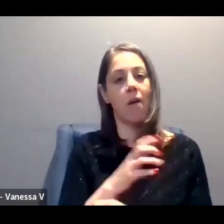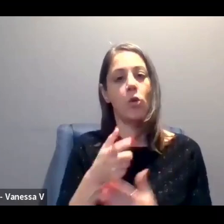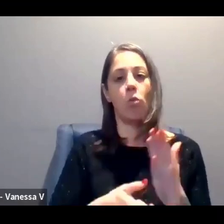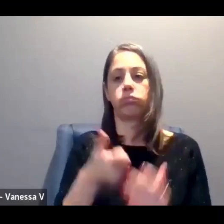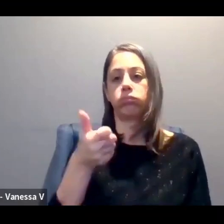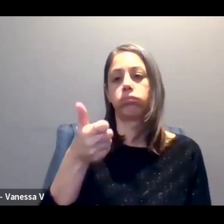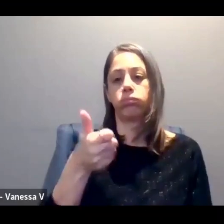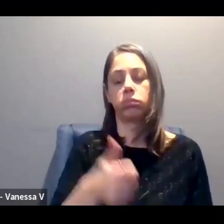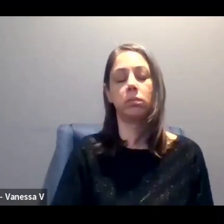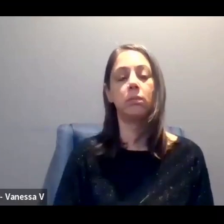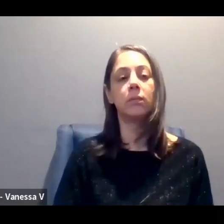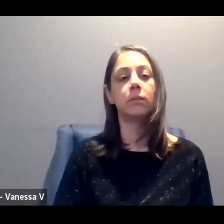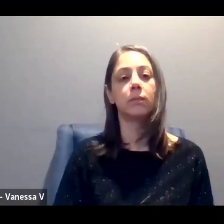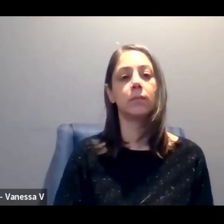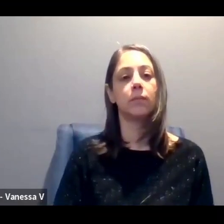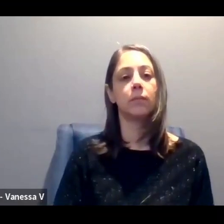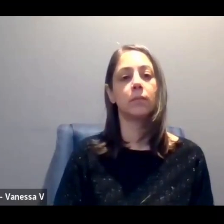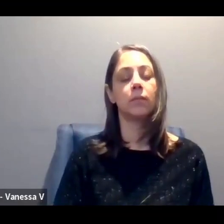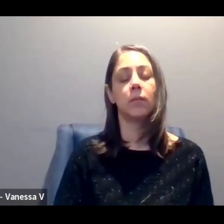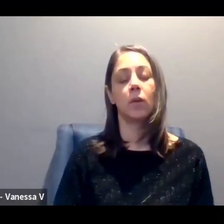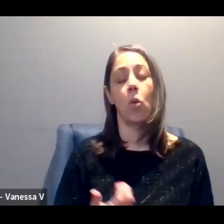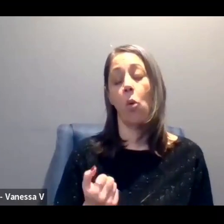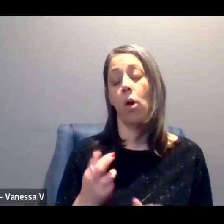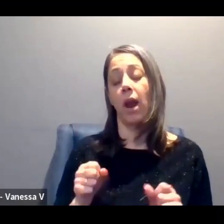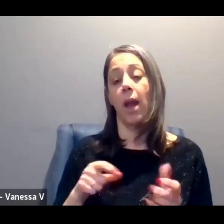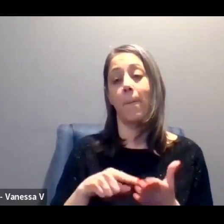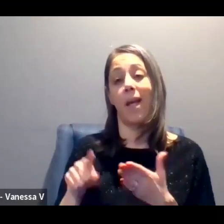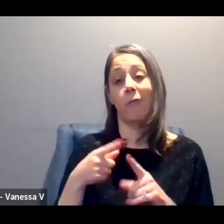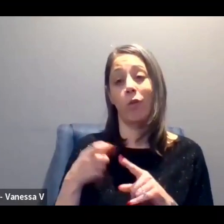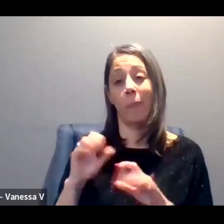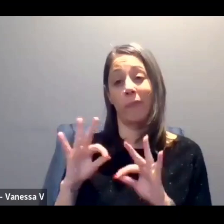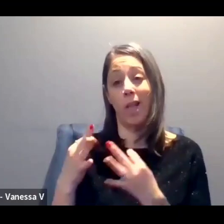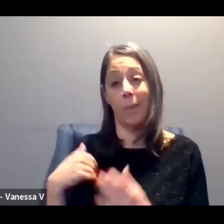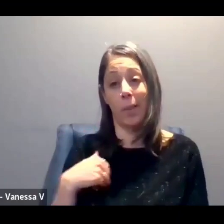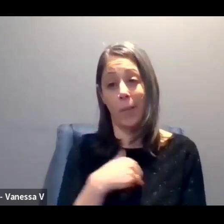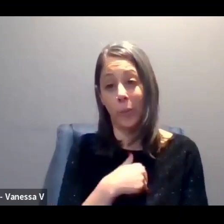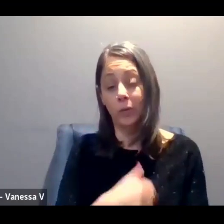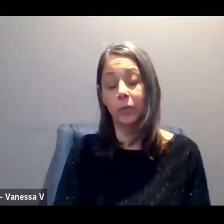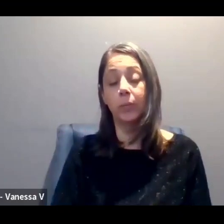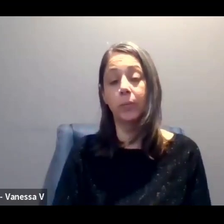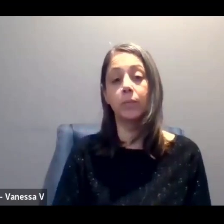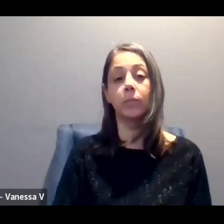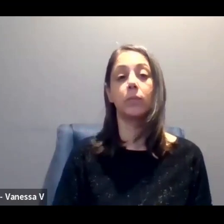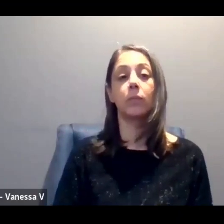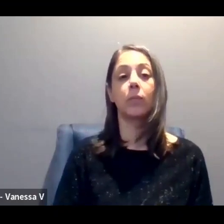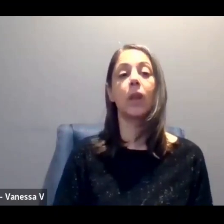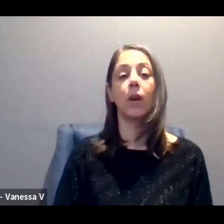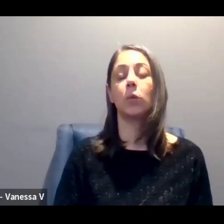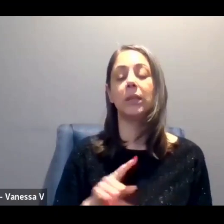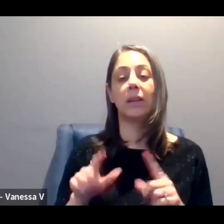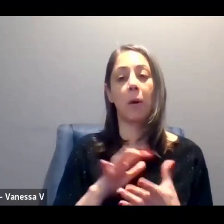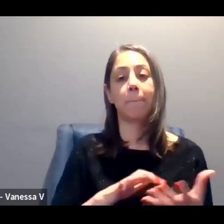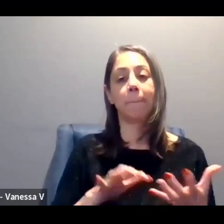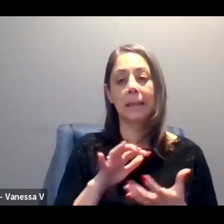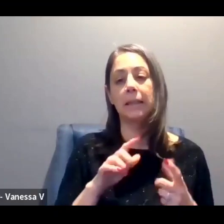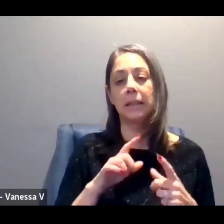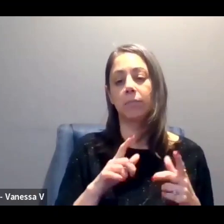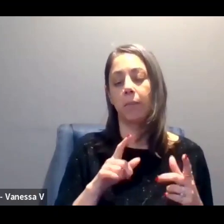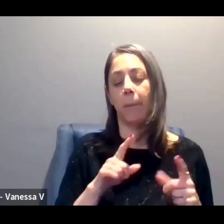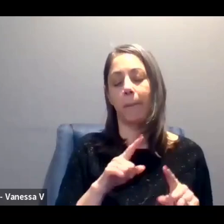own. Could be also being paid for by family members, but could be a different mix, but it all adds up